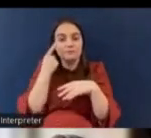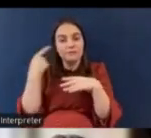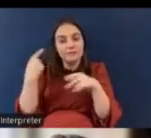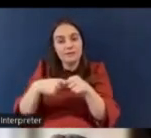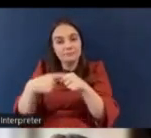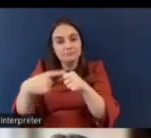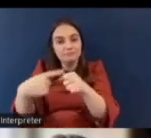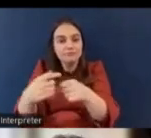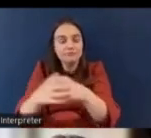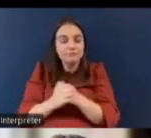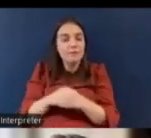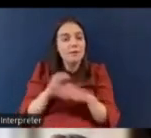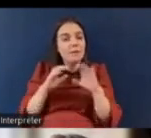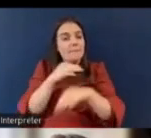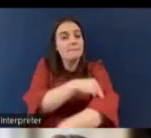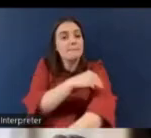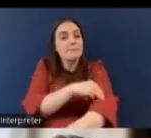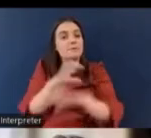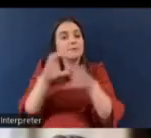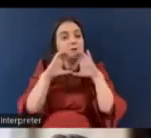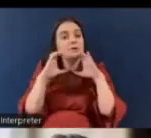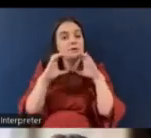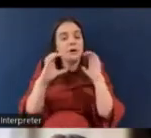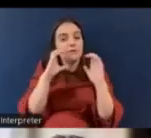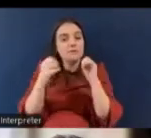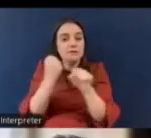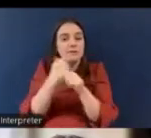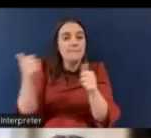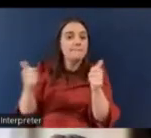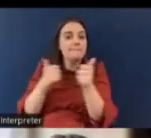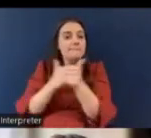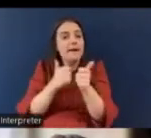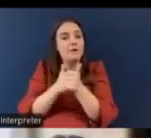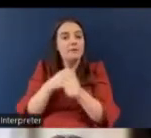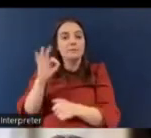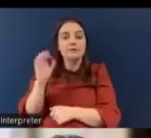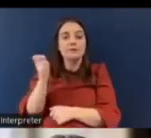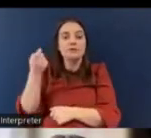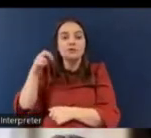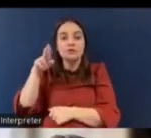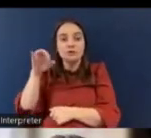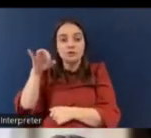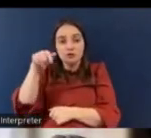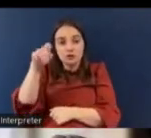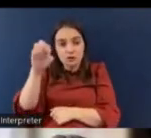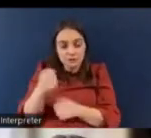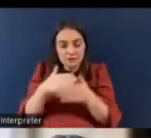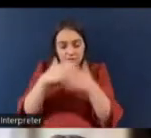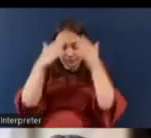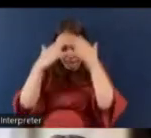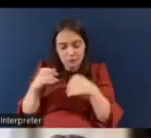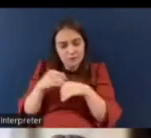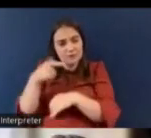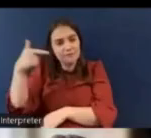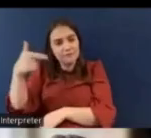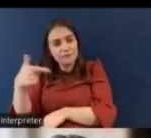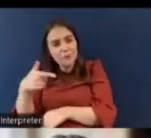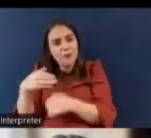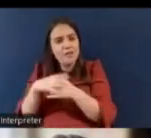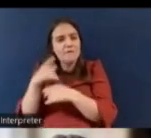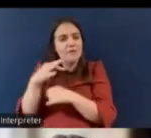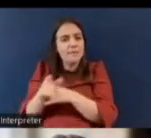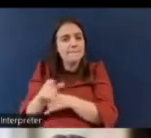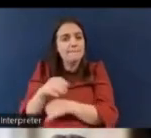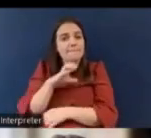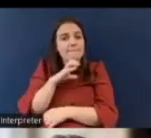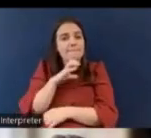So the conversation was more about backup generators, which obviously are very fossil fuel intensive. And